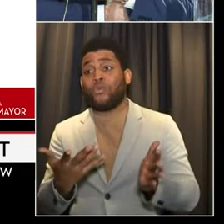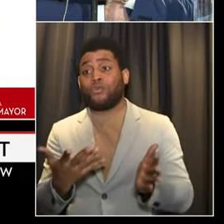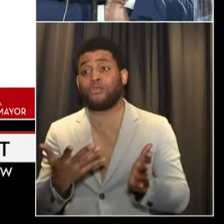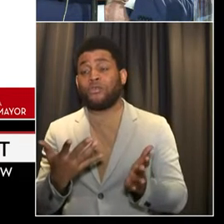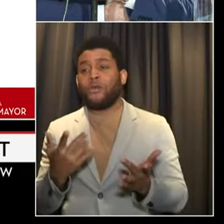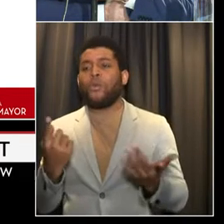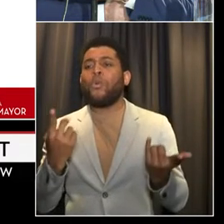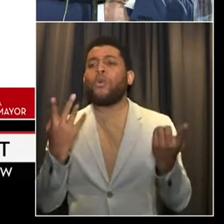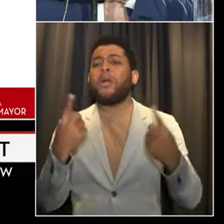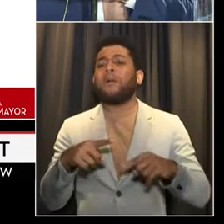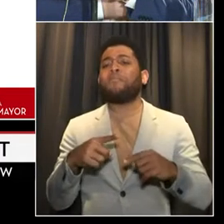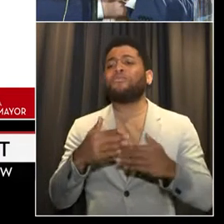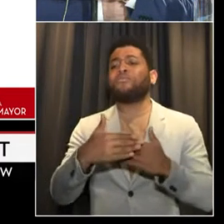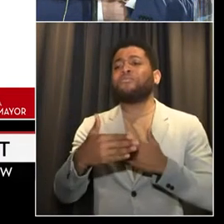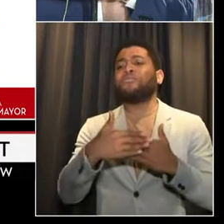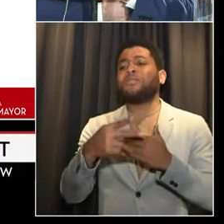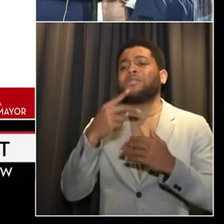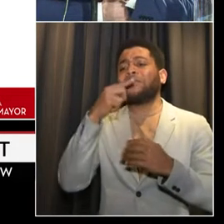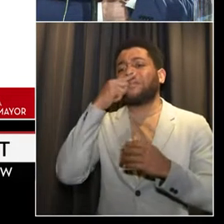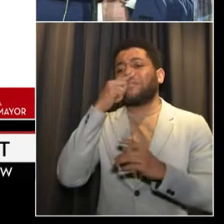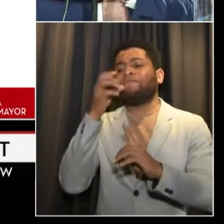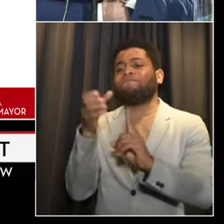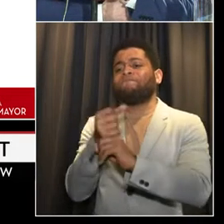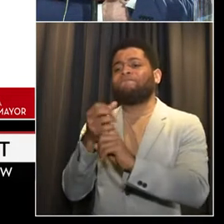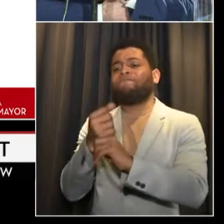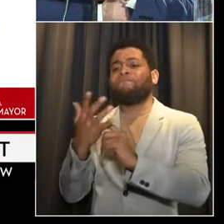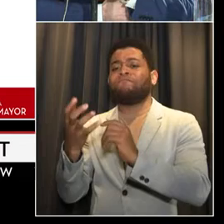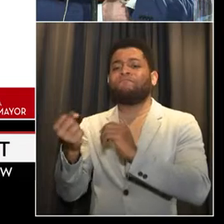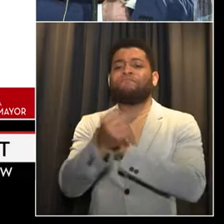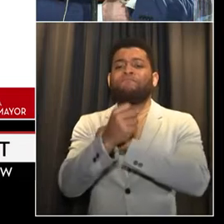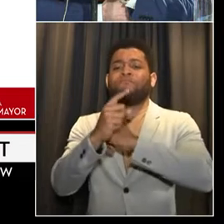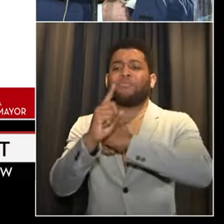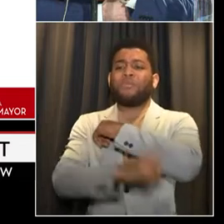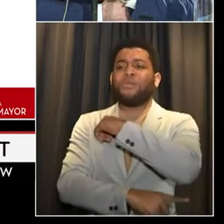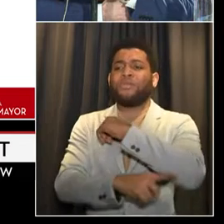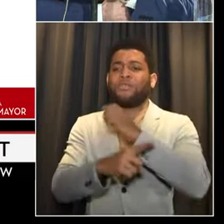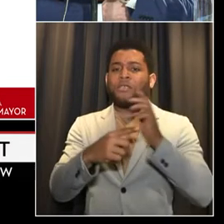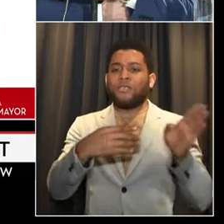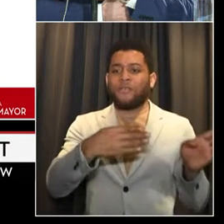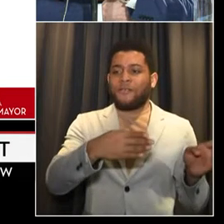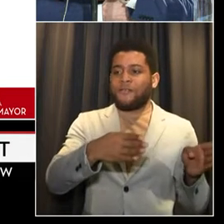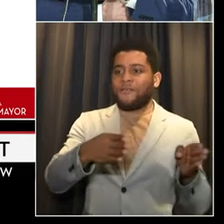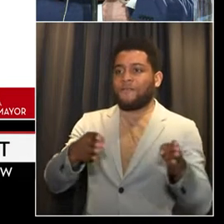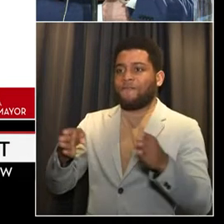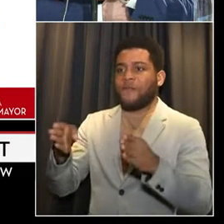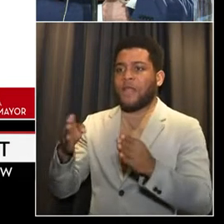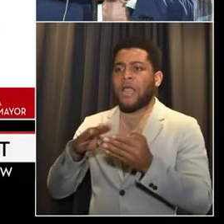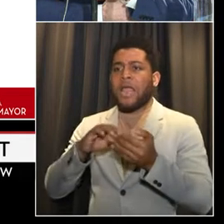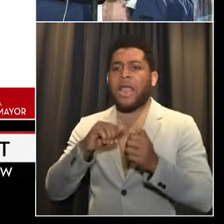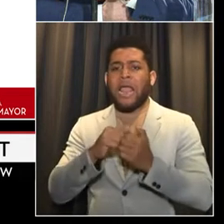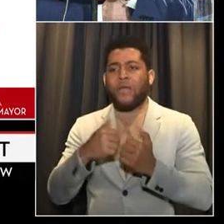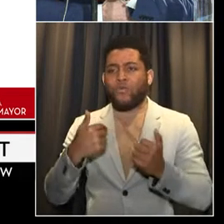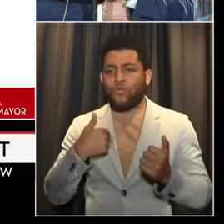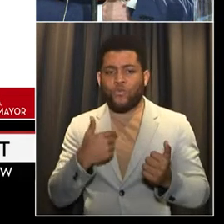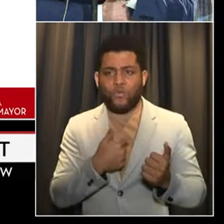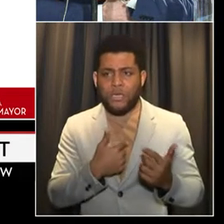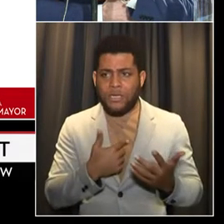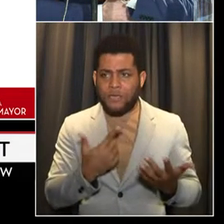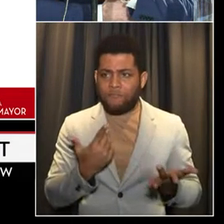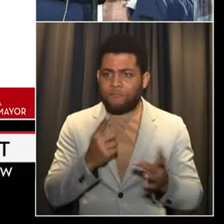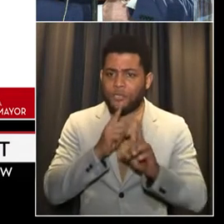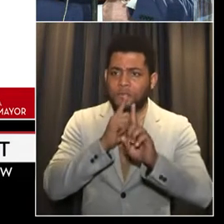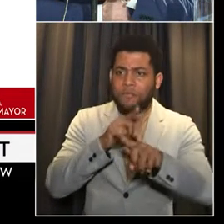after they're prosecuted. We've had a transformational shift in how we, as an ecosystem, have responded to